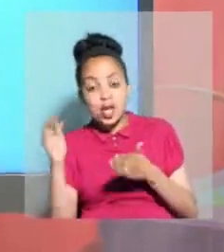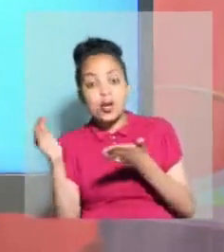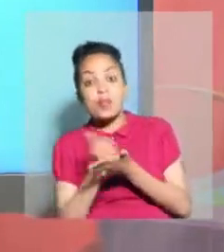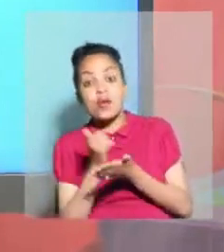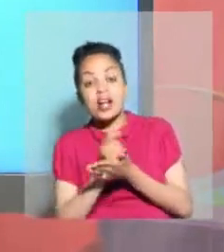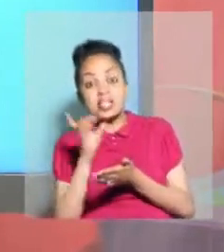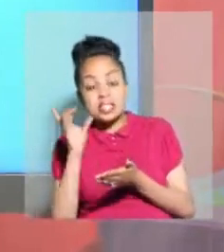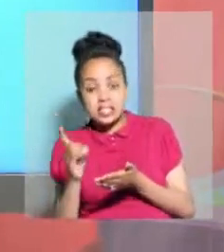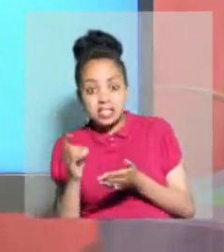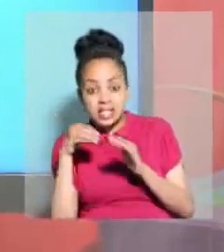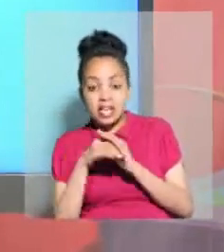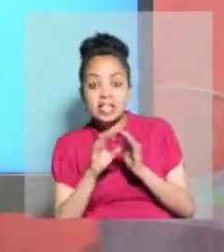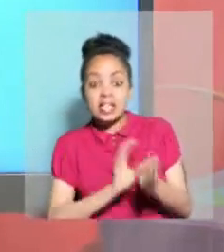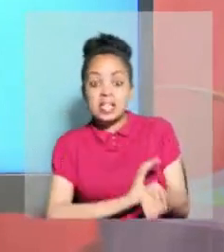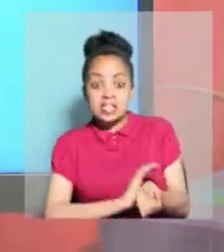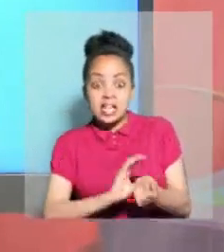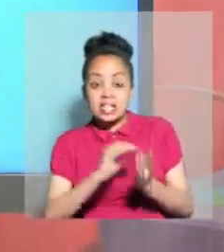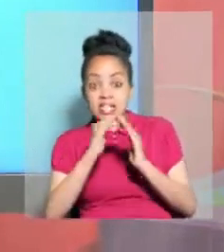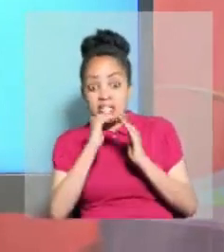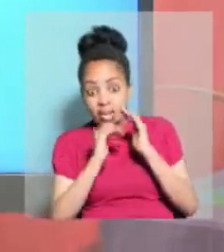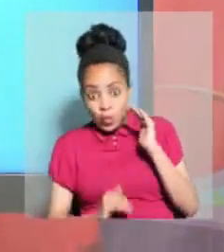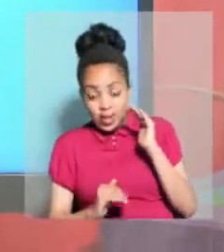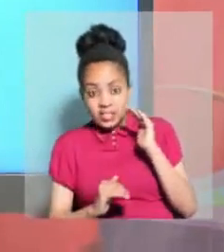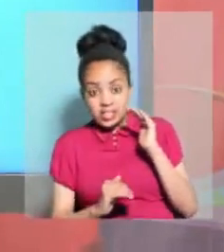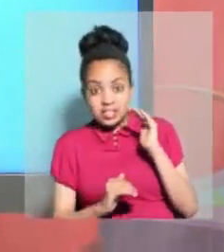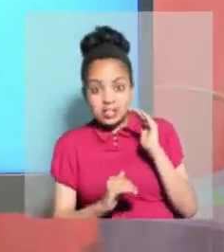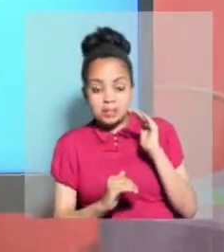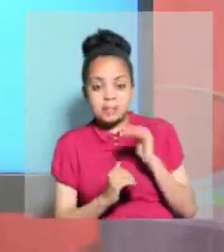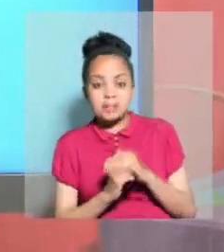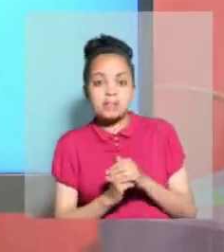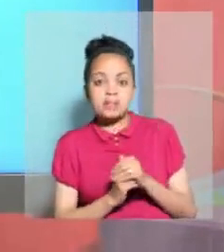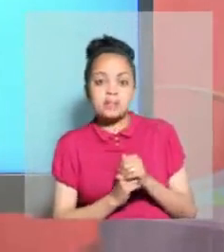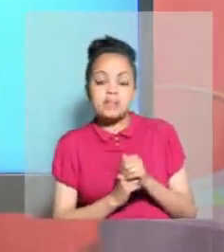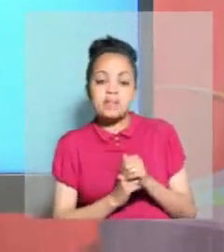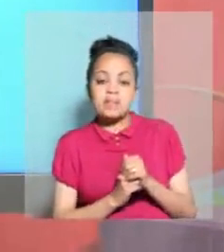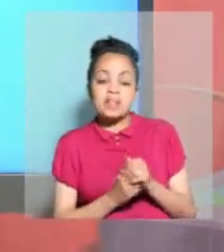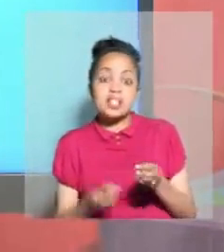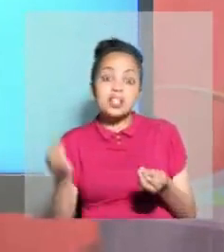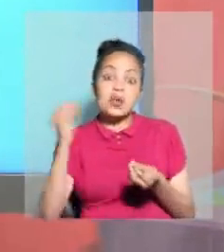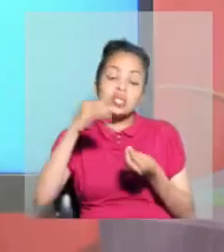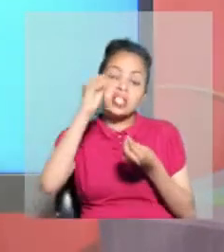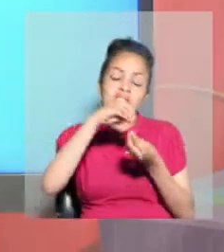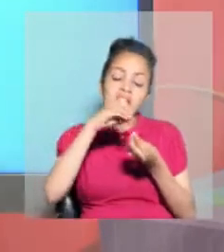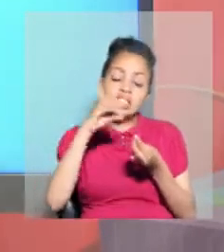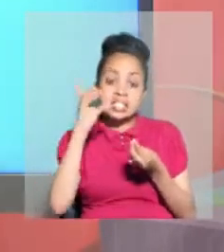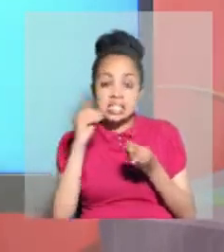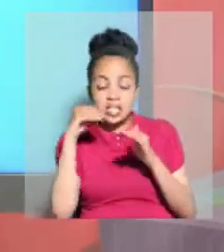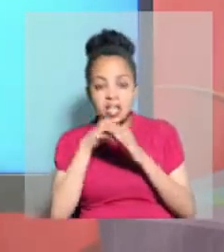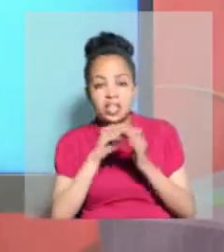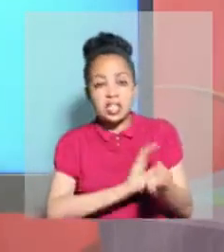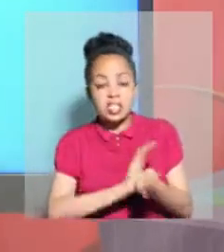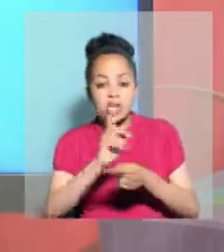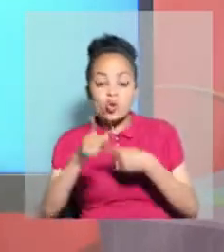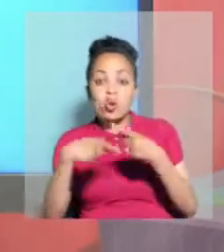product D in the cell become decreased or reduced, the concentration of D in the cell going